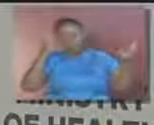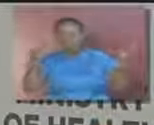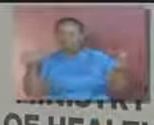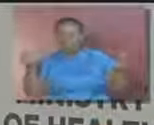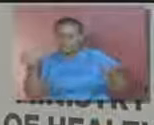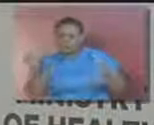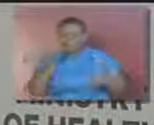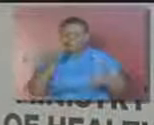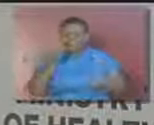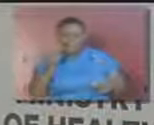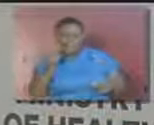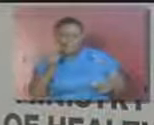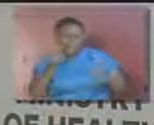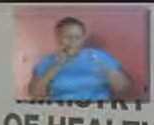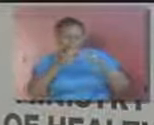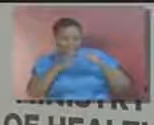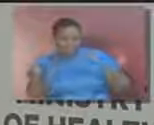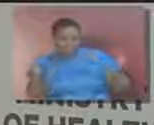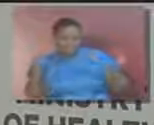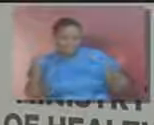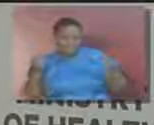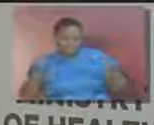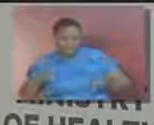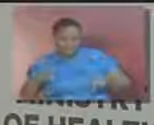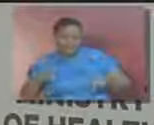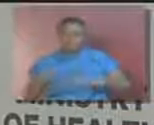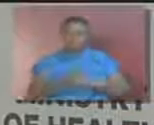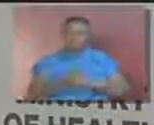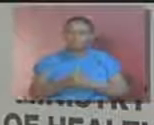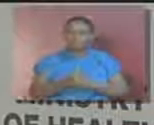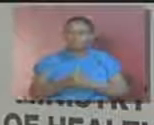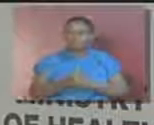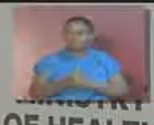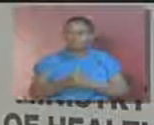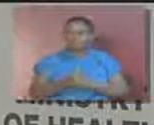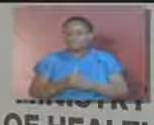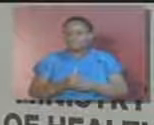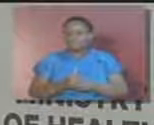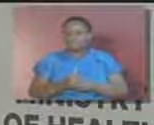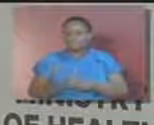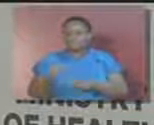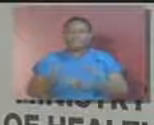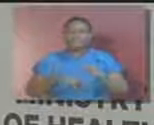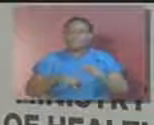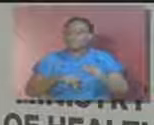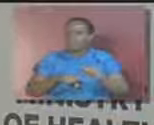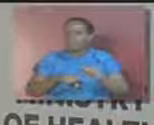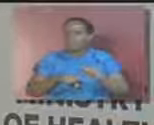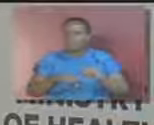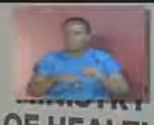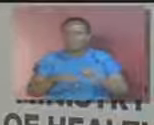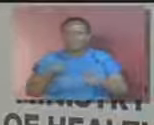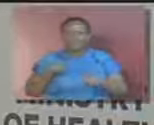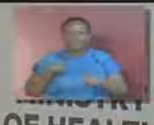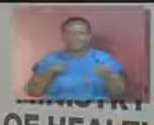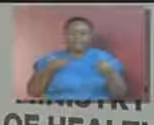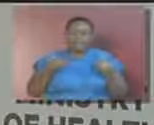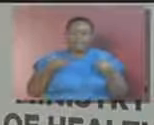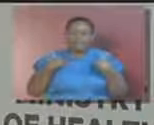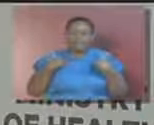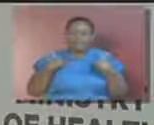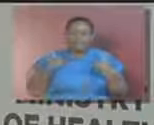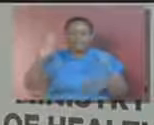physicians that come out of any institution. So I don't think we have circulated as well the UK guidelines for that particular